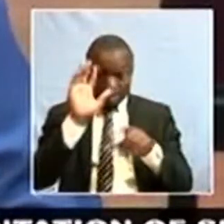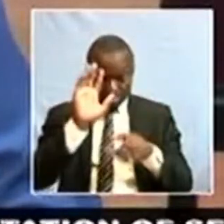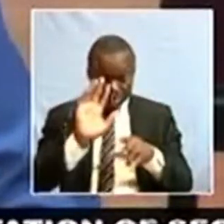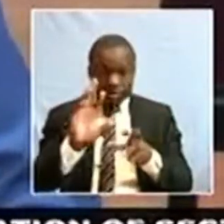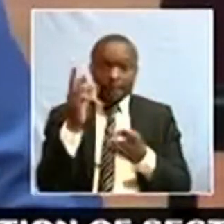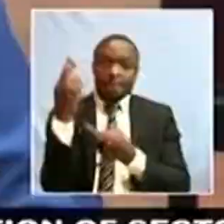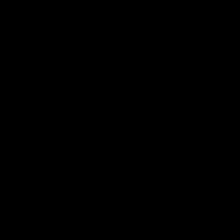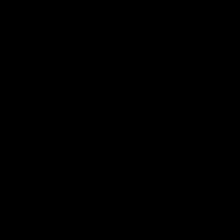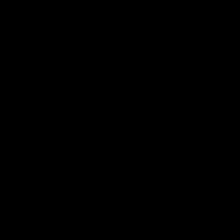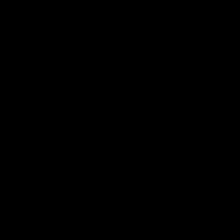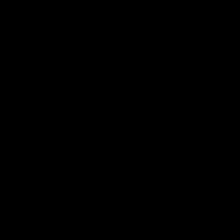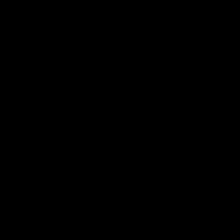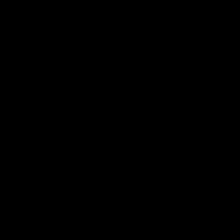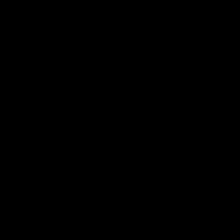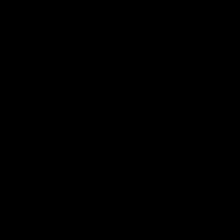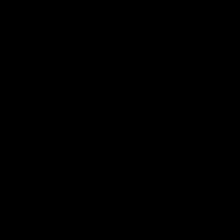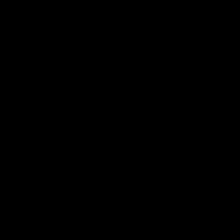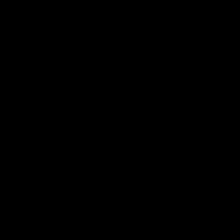mandate under the